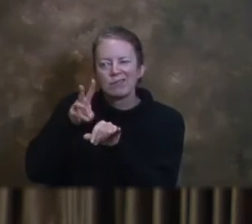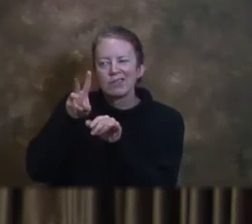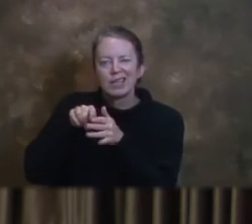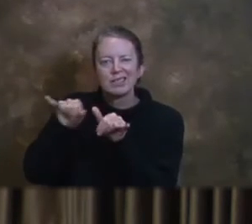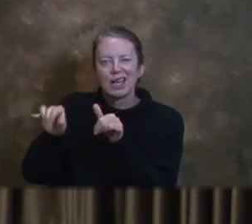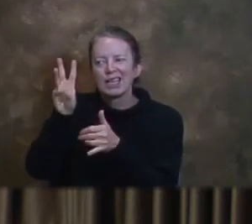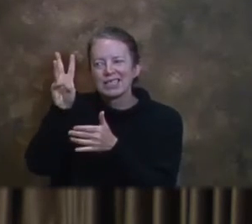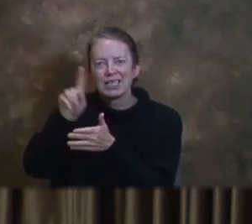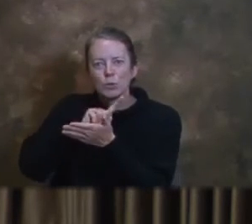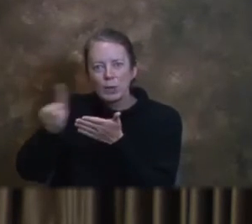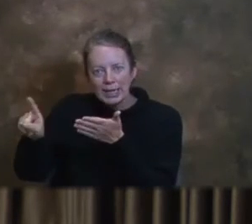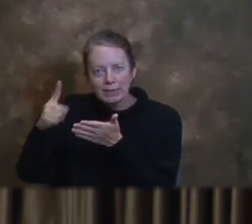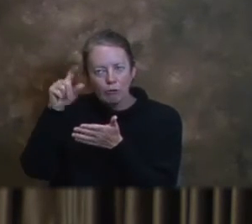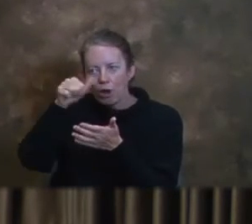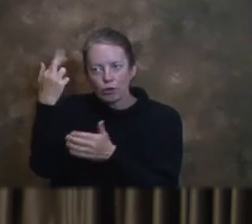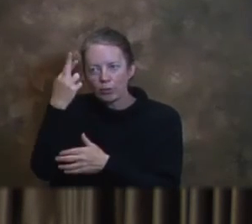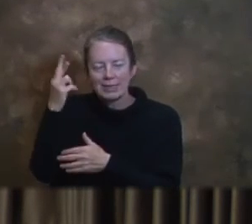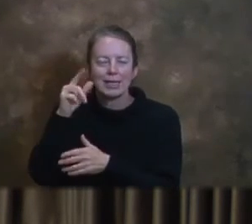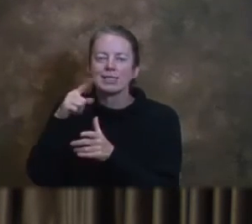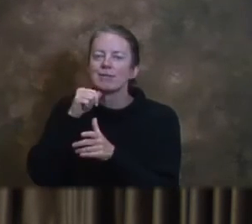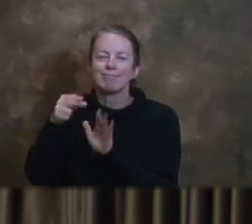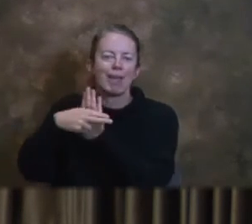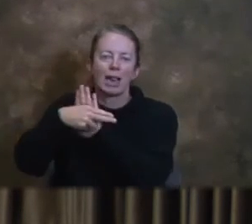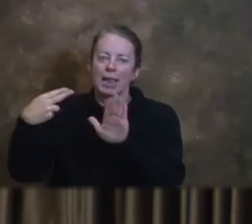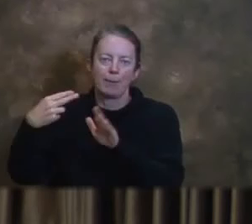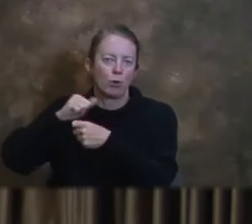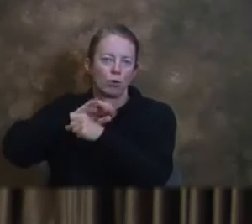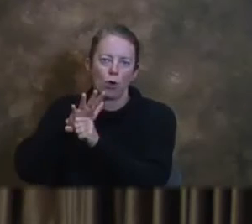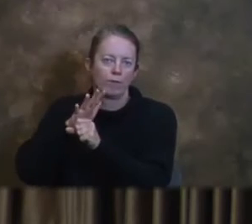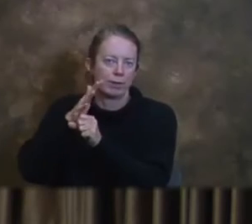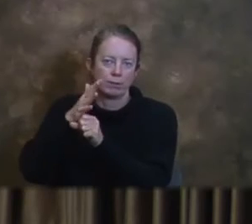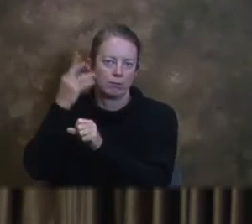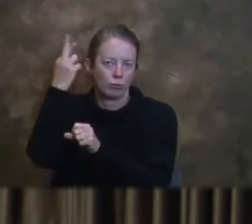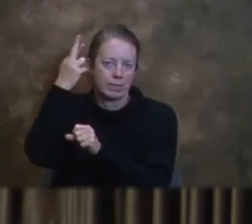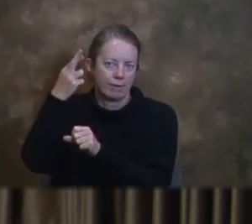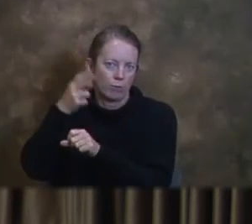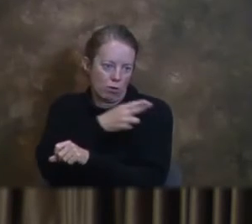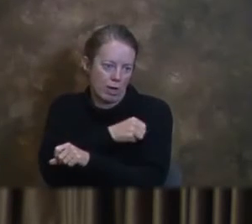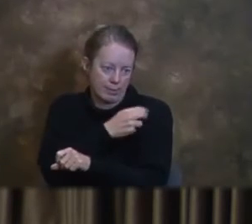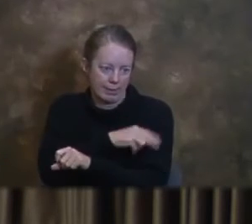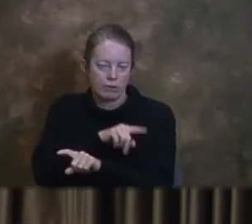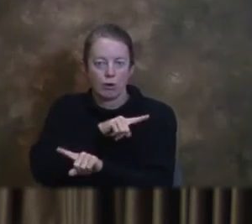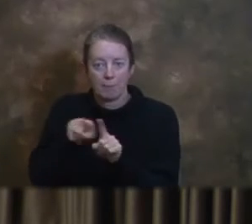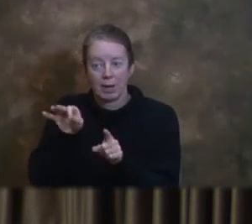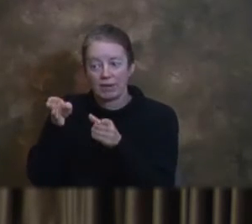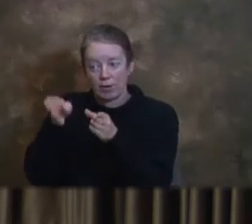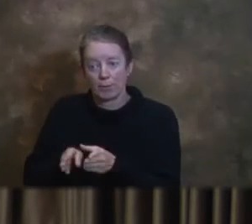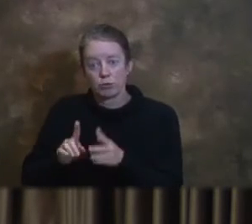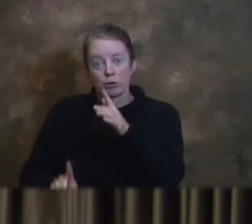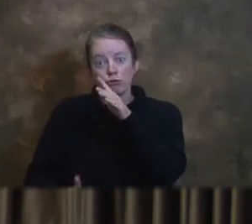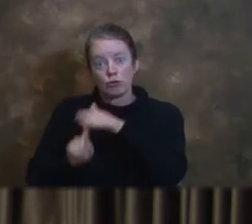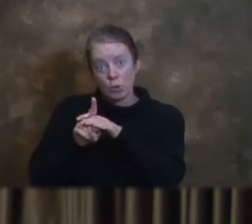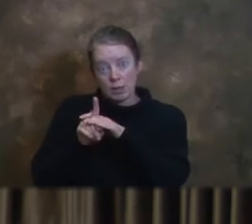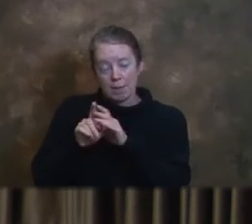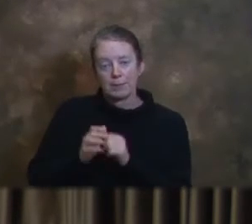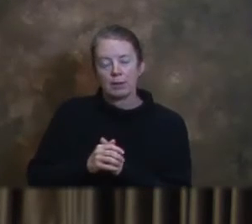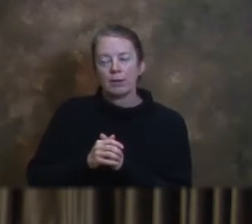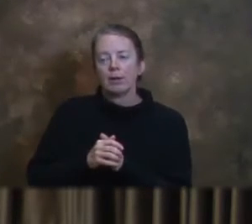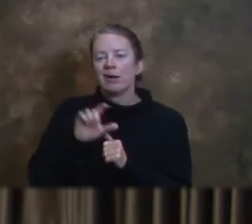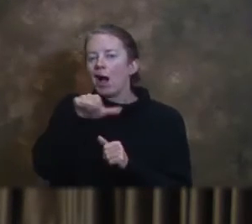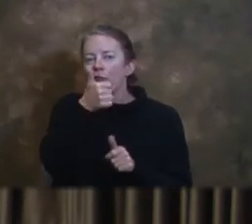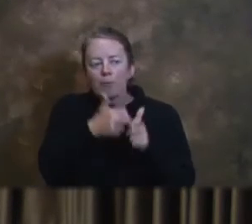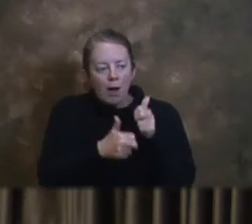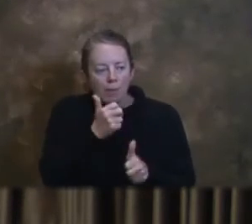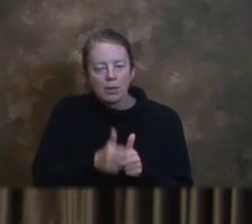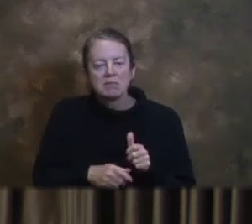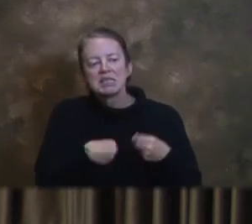longer considered a COVID hospitalization. But if a patient comes in with acute gallbladder problems, coincidentally tests positive and has